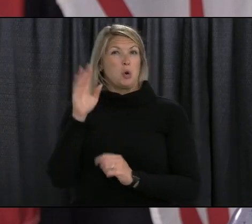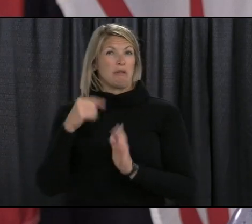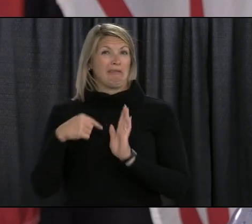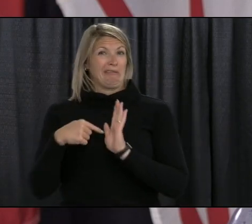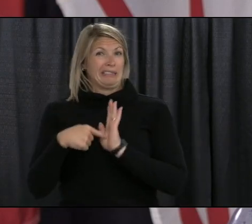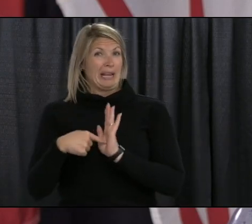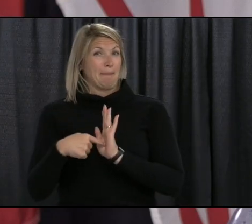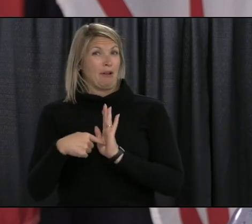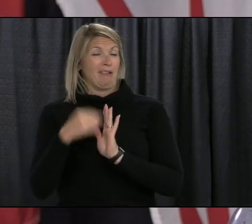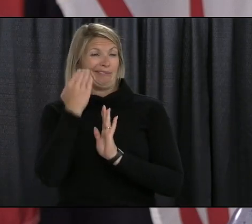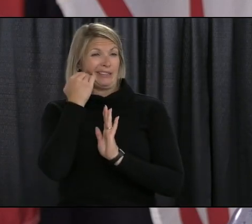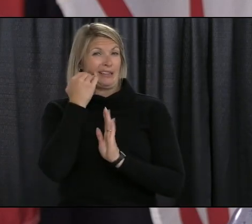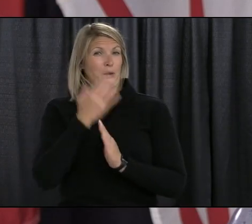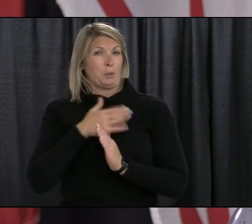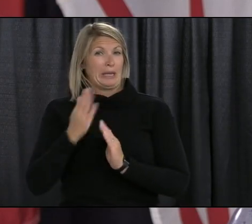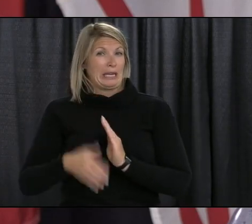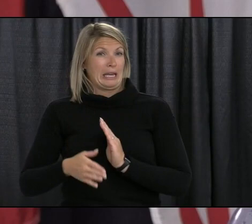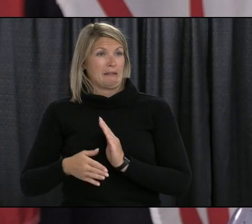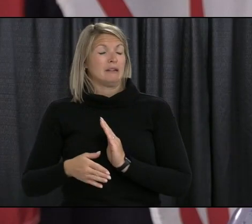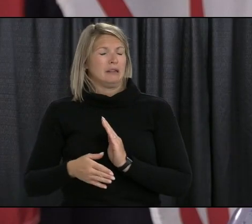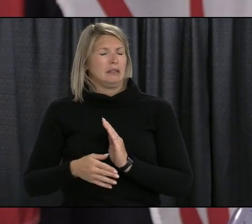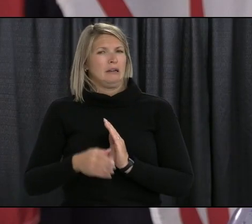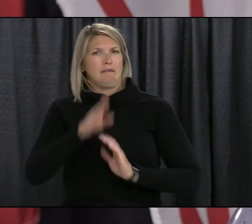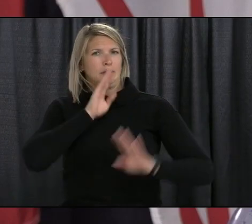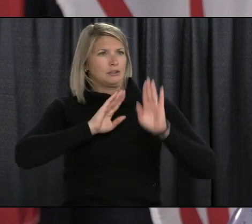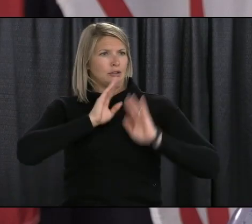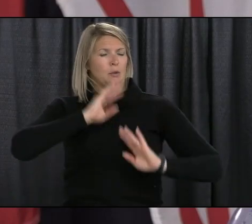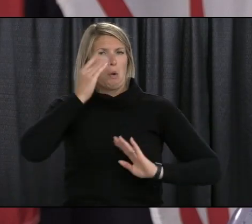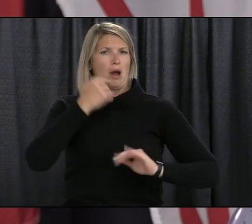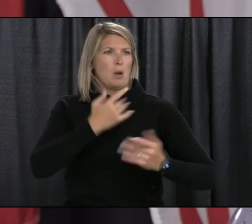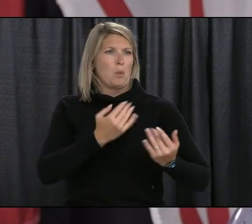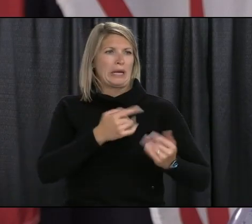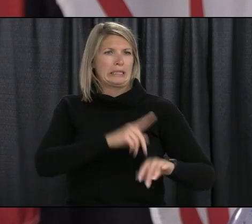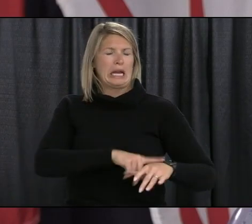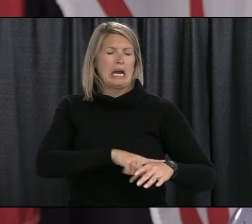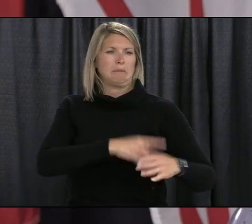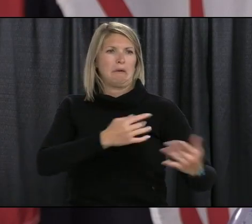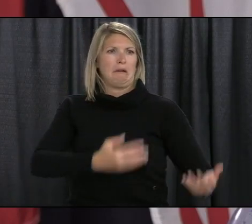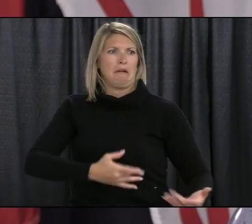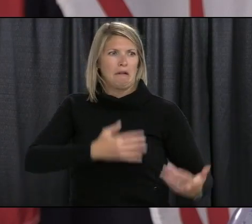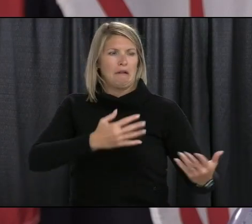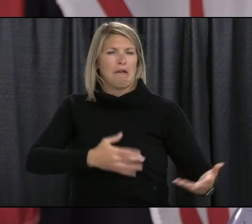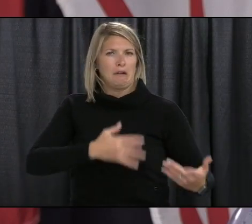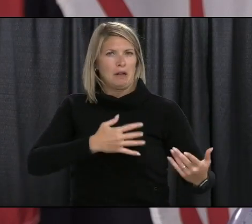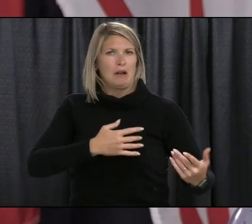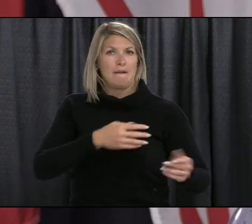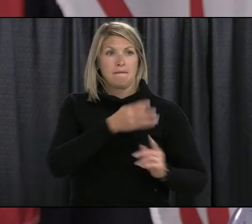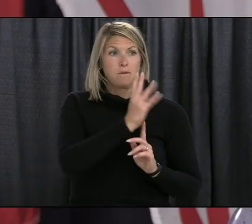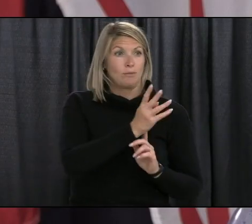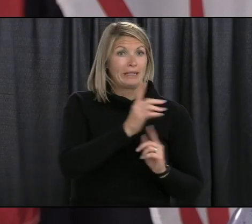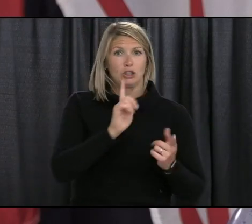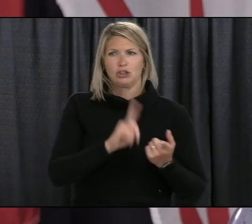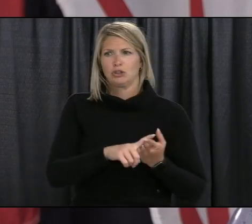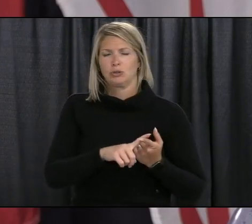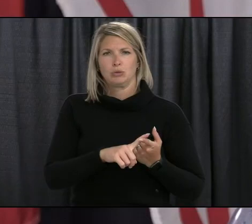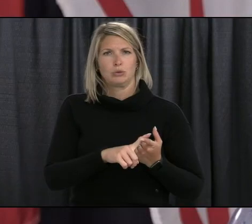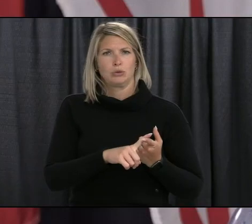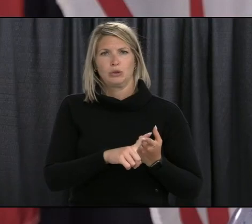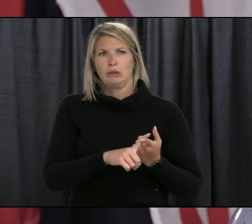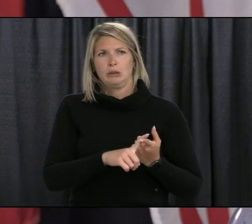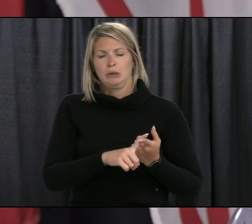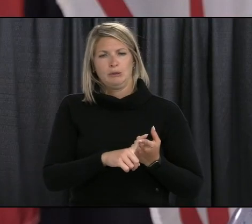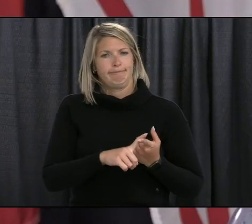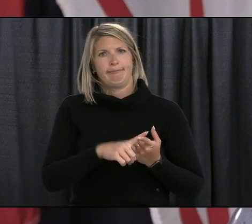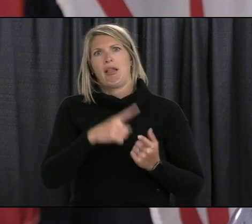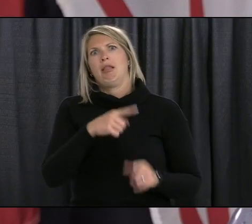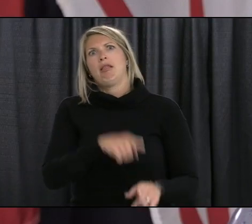the case over the weekend, last weekend, to wait times of anywhere from 4 minutes, which was the snapshot I